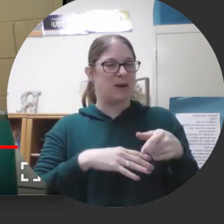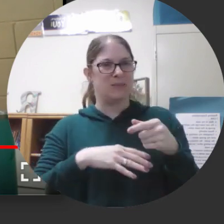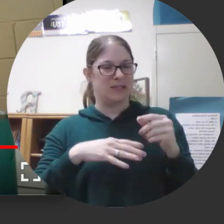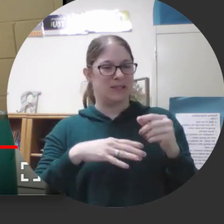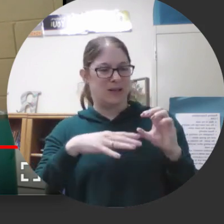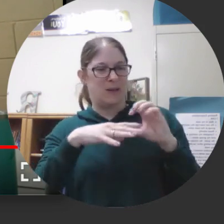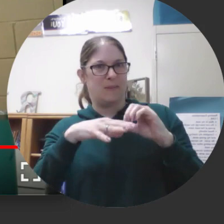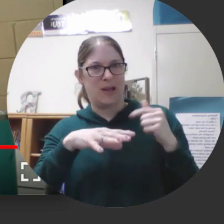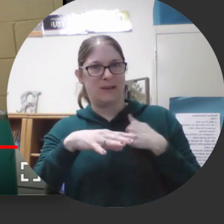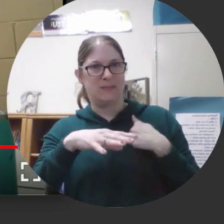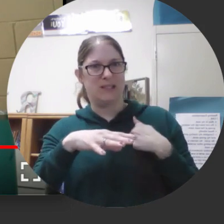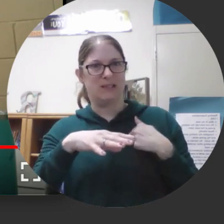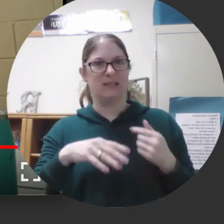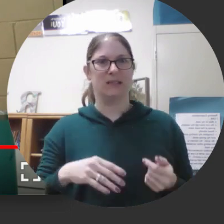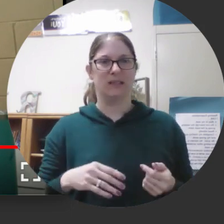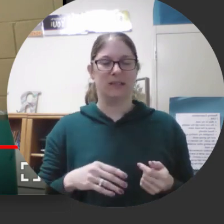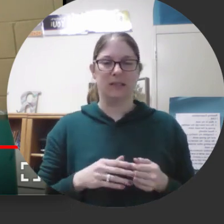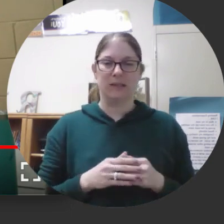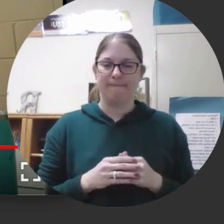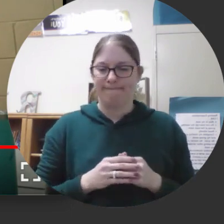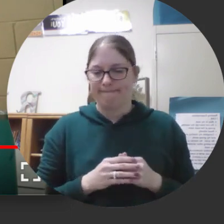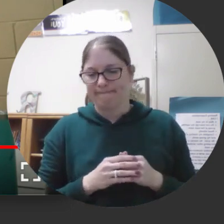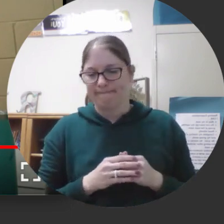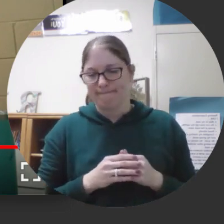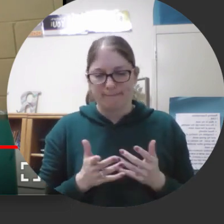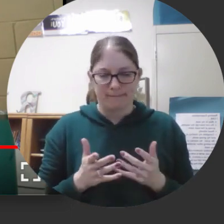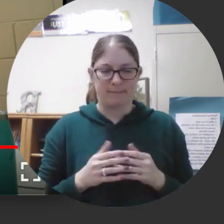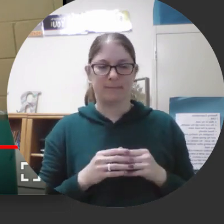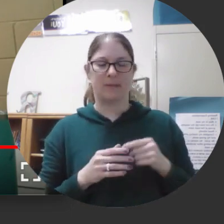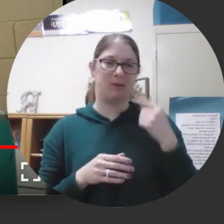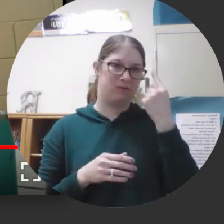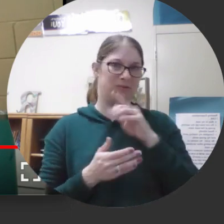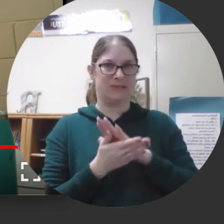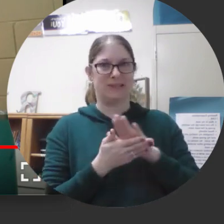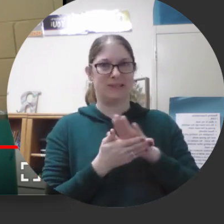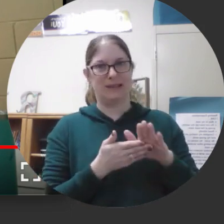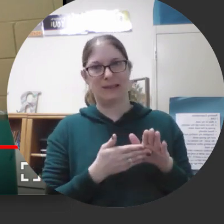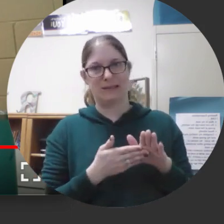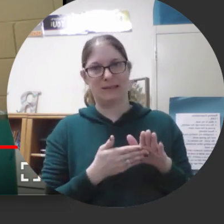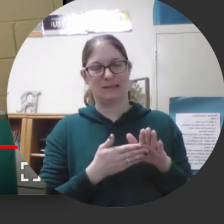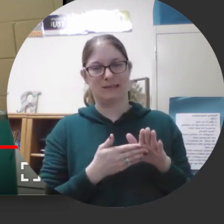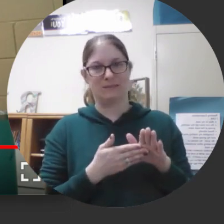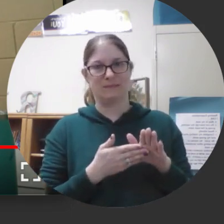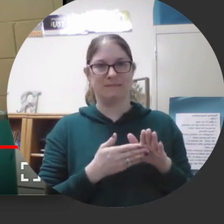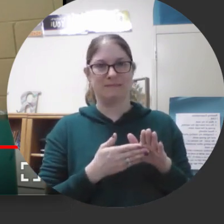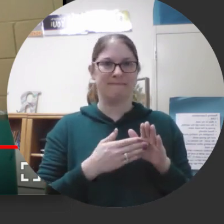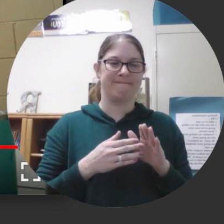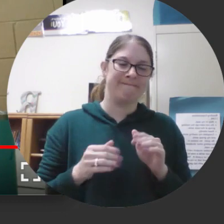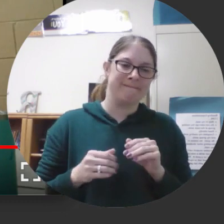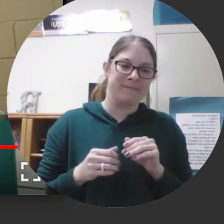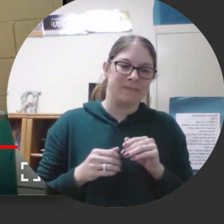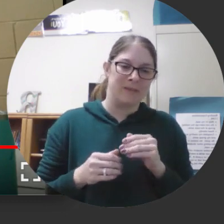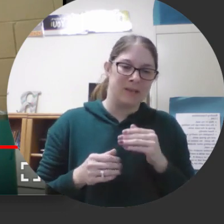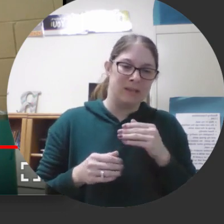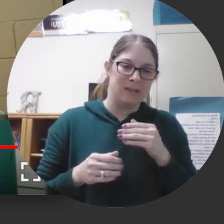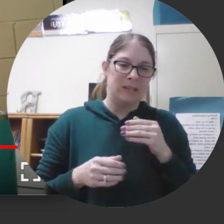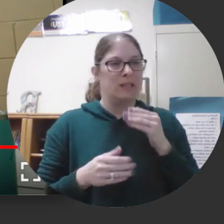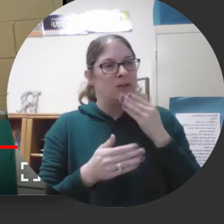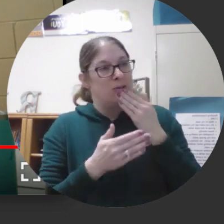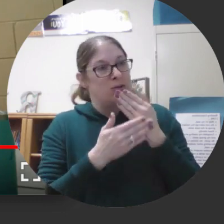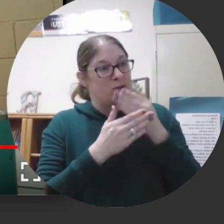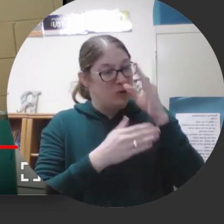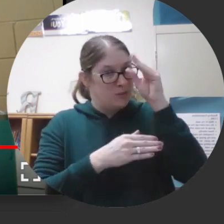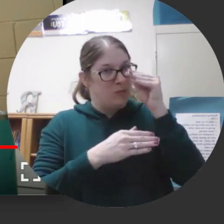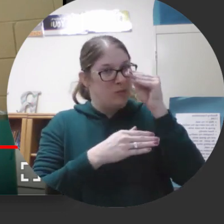she put one finger down slowly, saying all the while in a quiet voice, Good boy, Crusoe, good boy, until it was touching